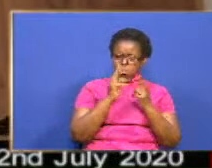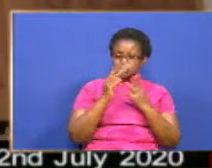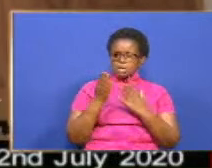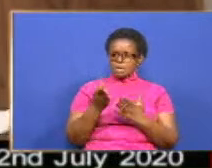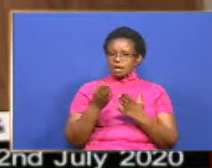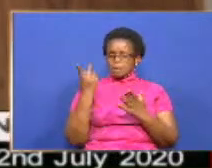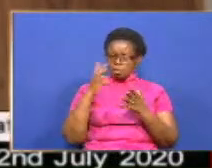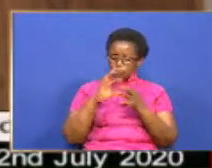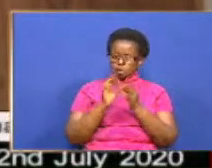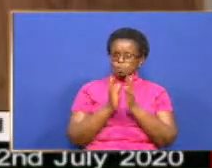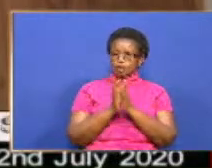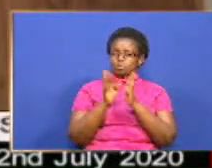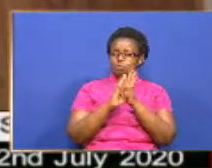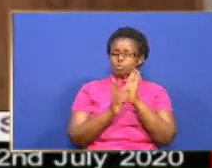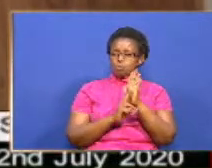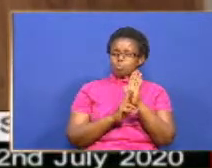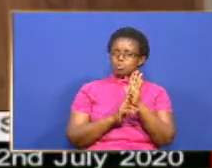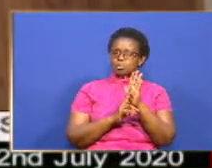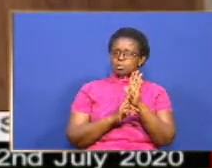pursuant to Standing Order